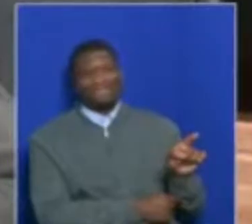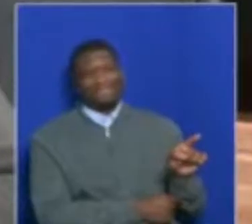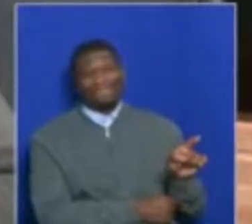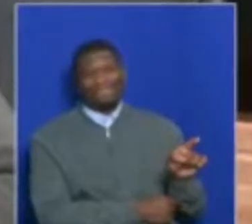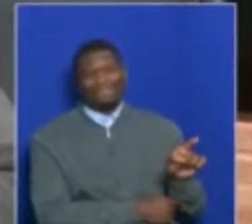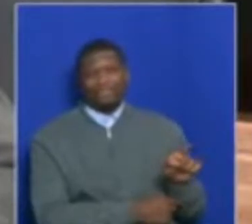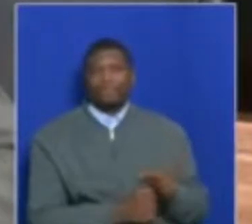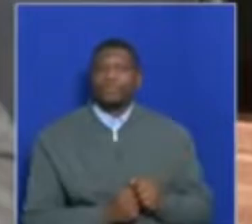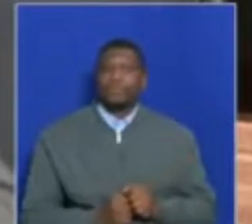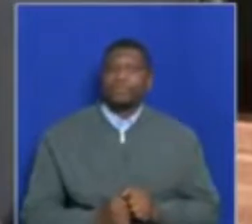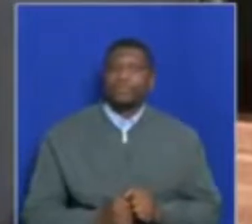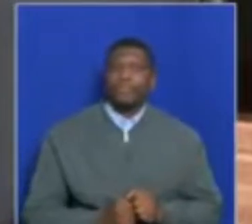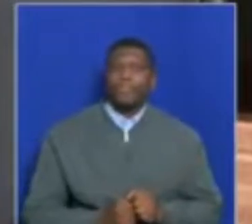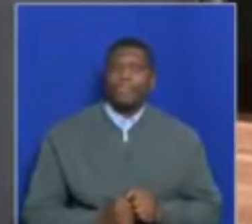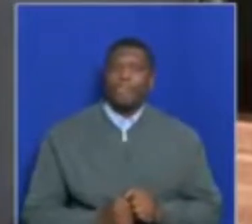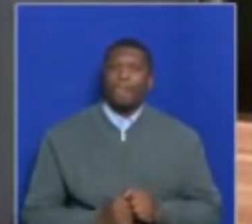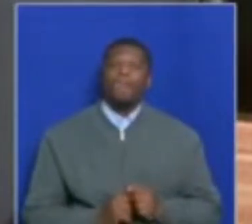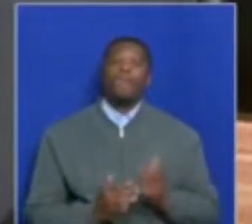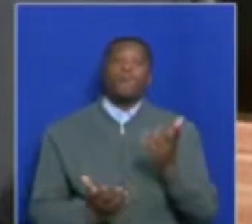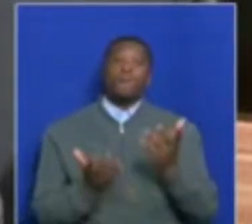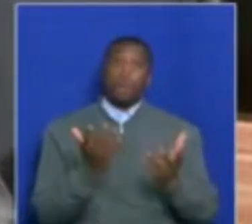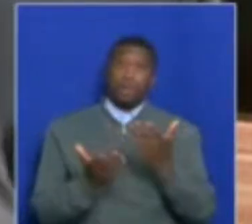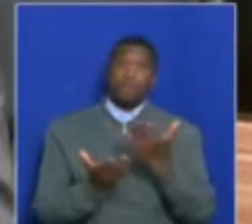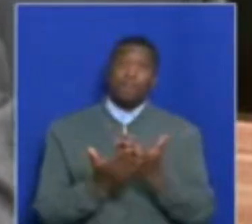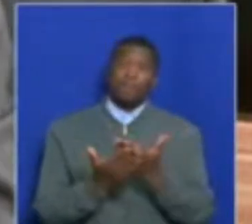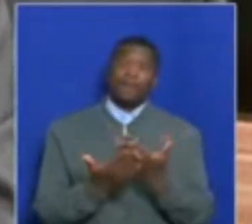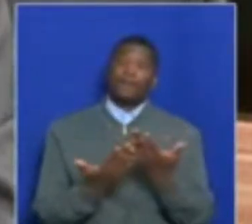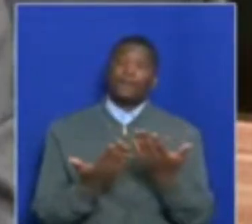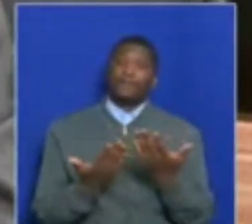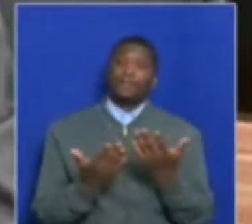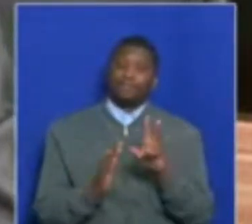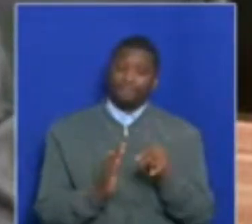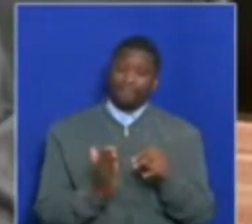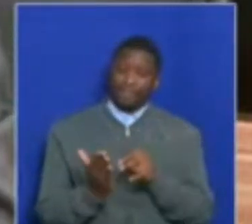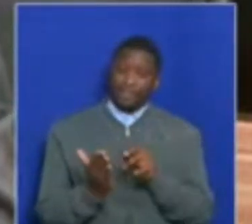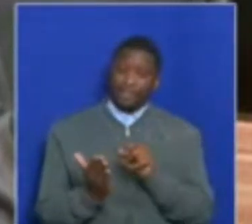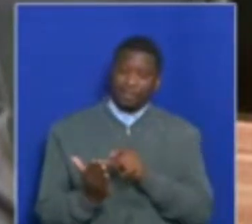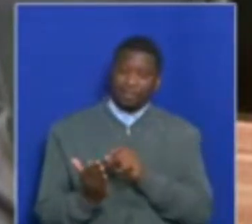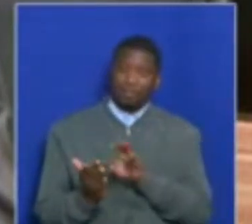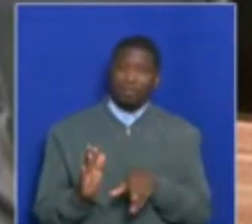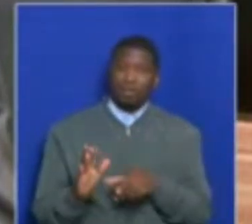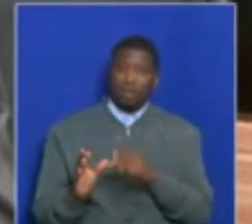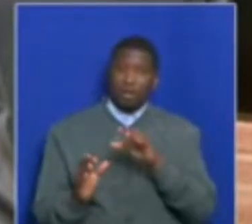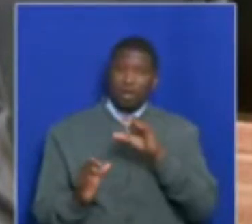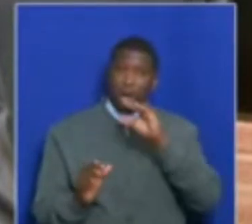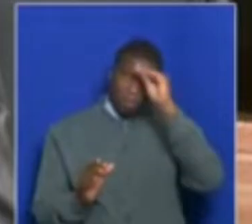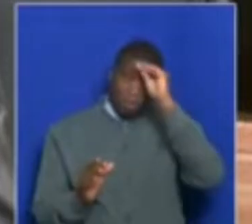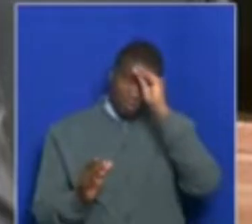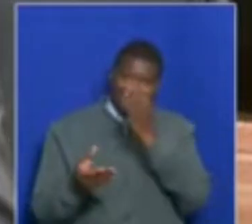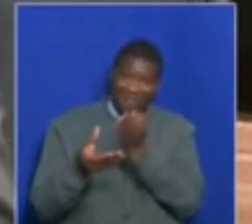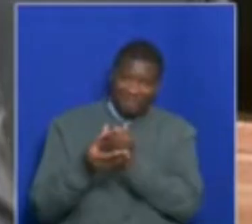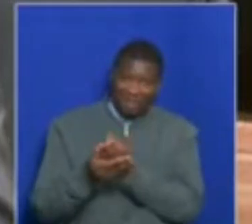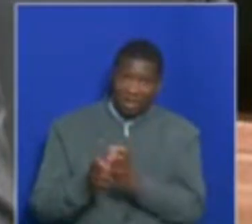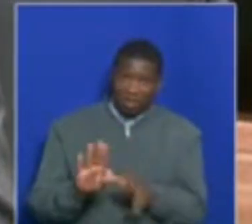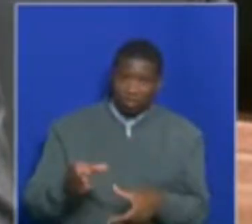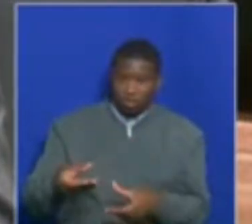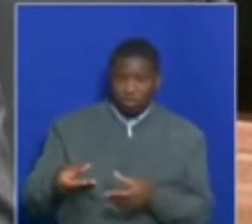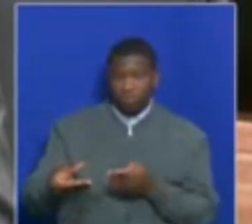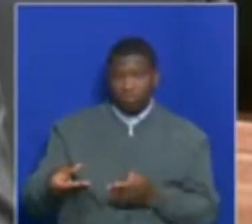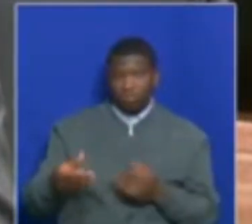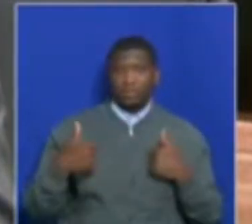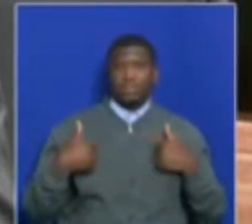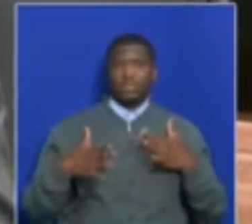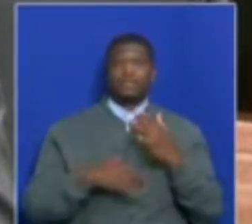Well, maybe if we can go to those dockets, and if we start with the 2021